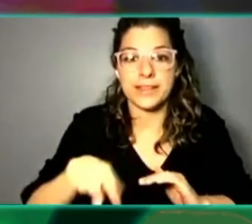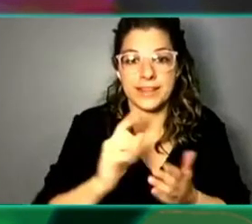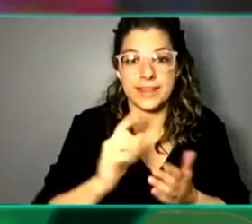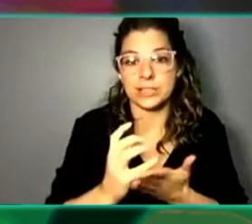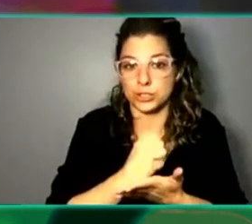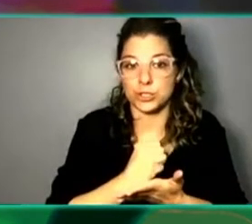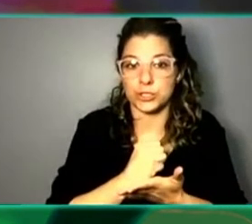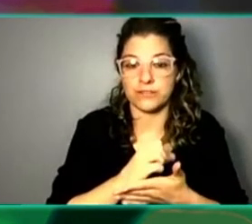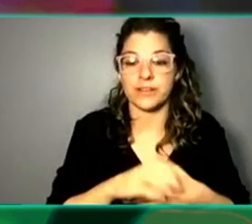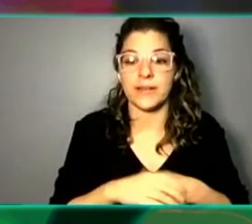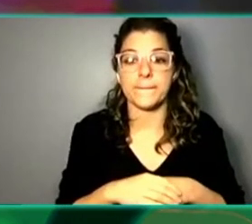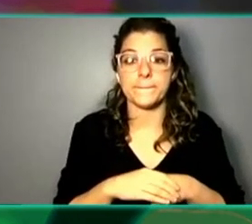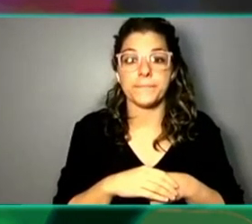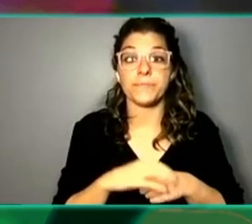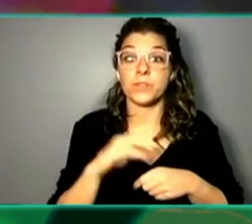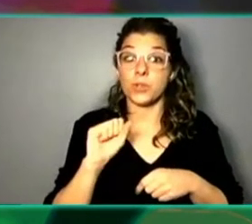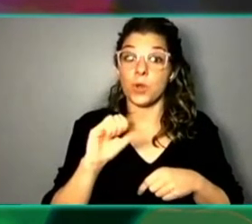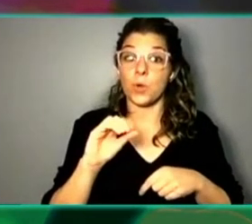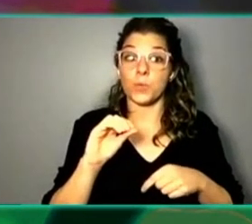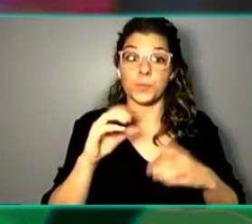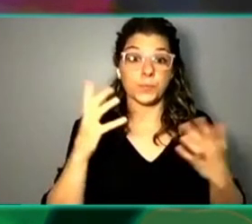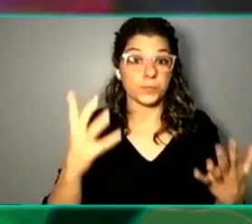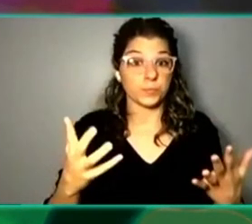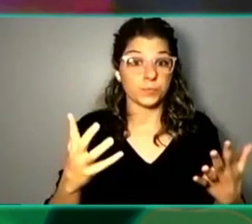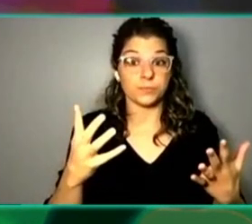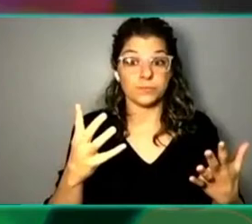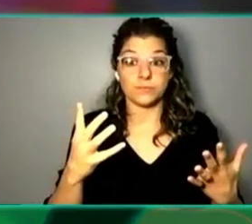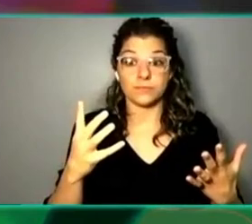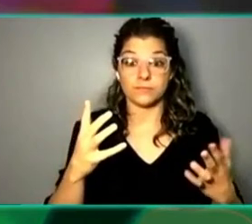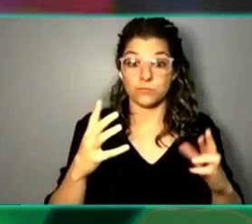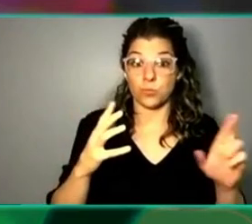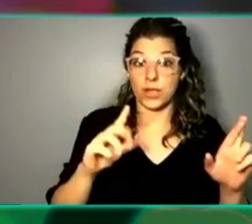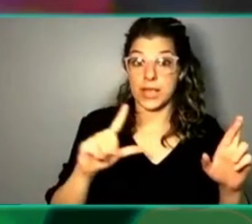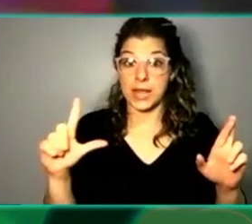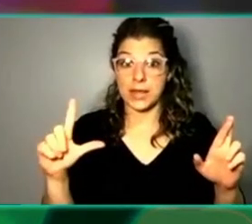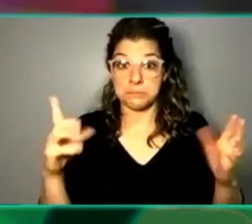deserve. So I don't know if I'm going to my right or my left.